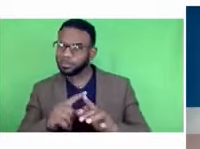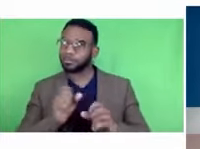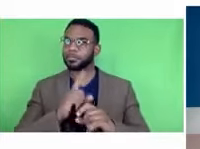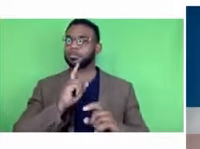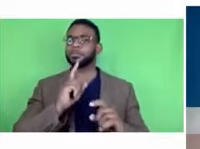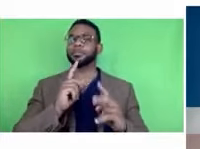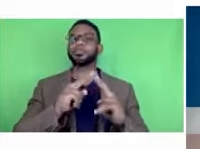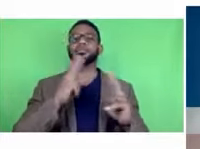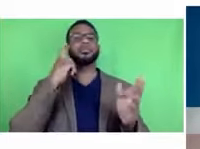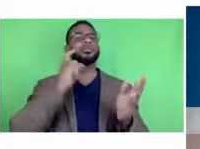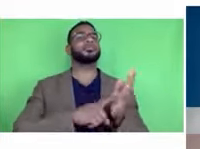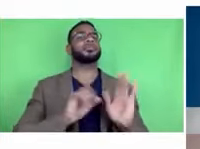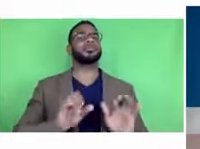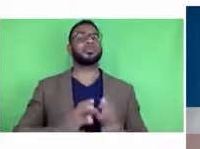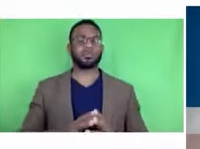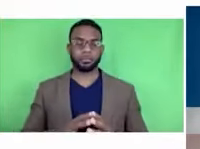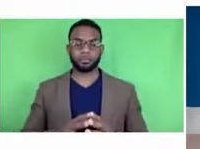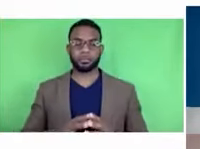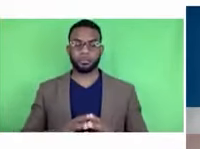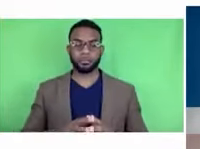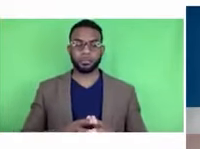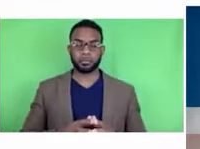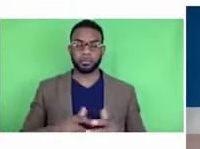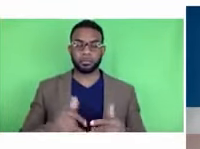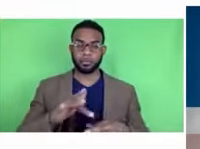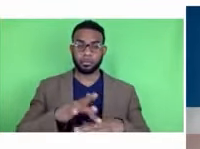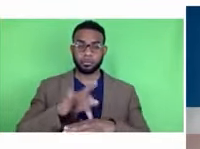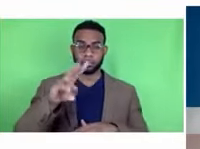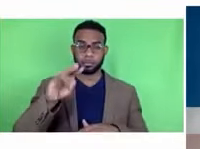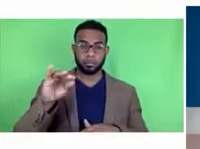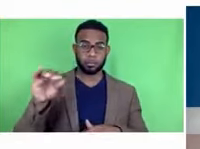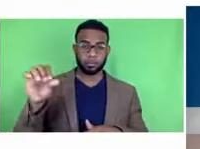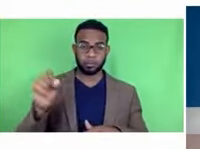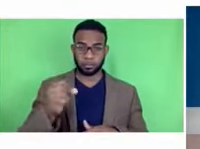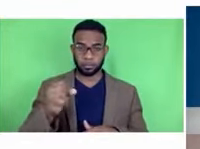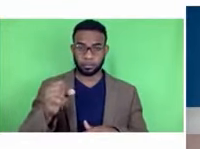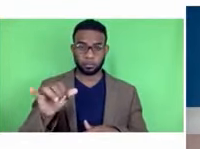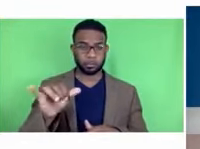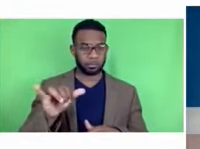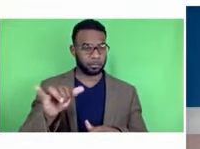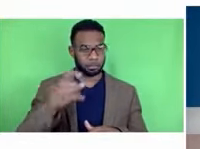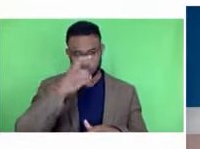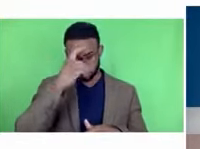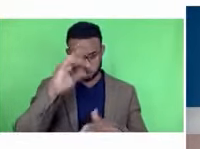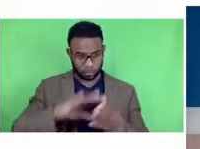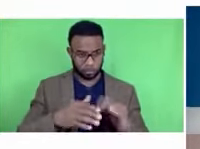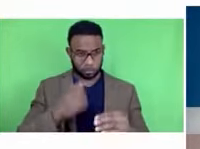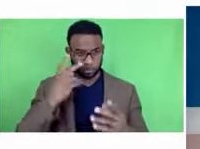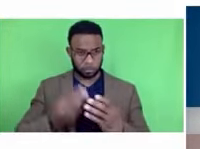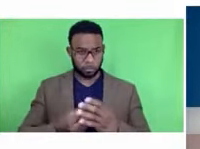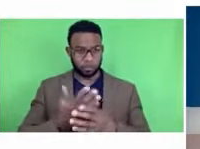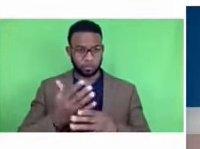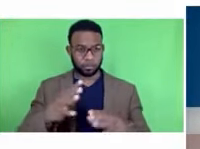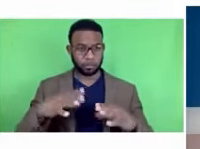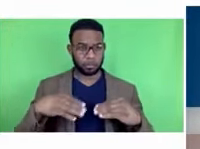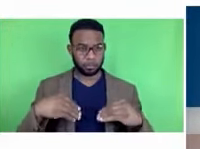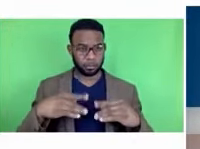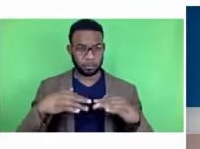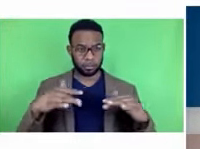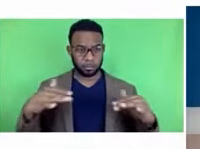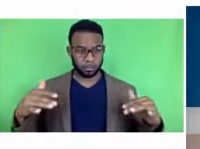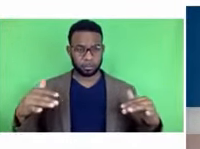very noticeable. And the early 2000s, same sort of story, but we see the growth of acceptance and diversification